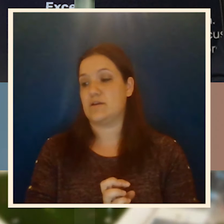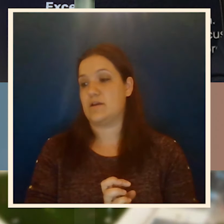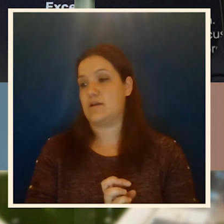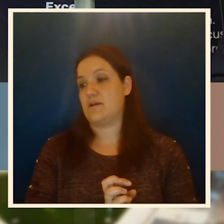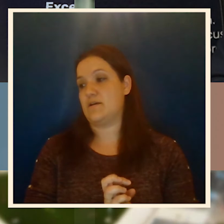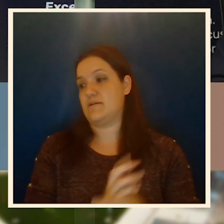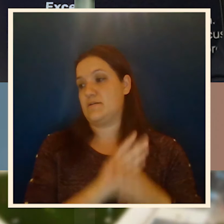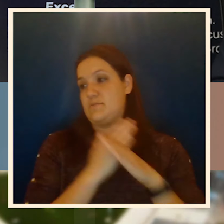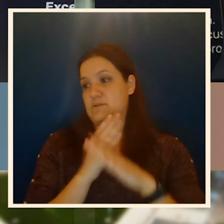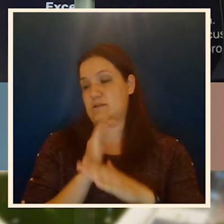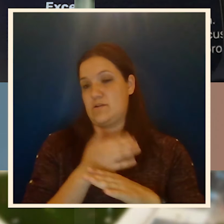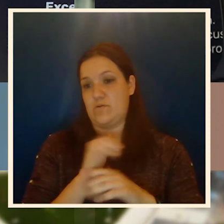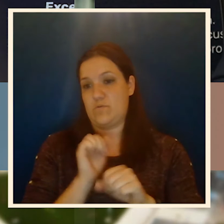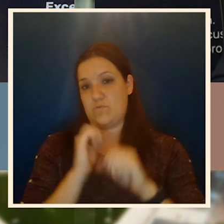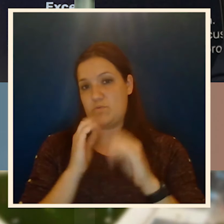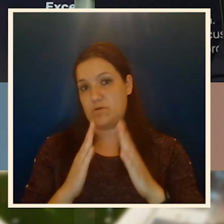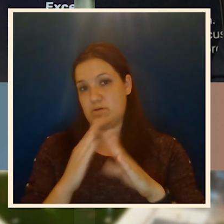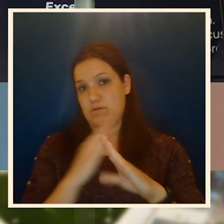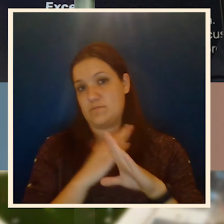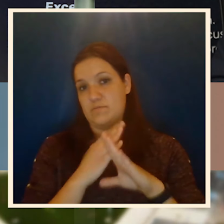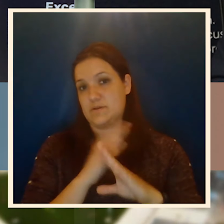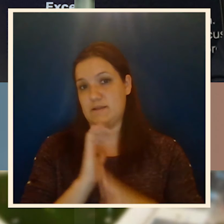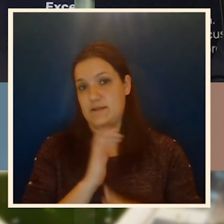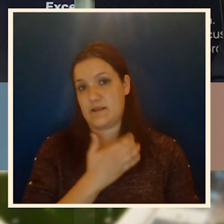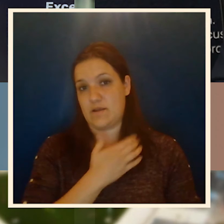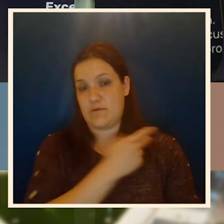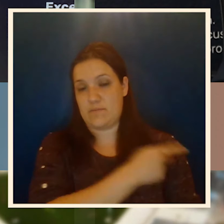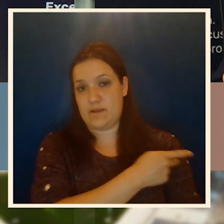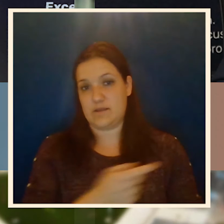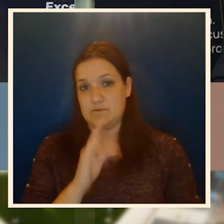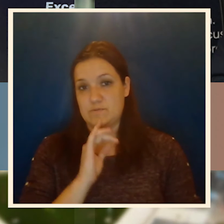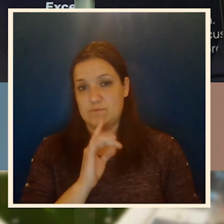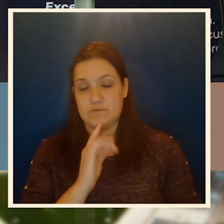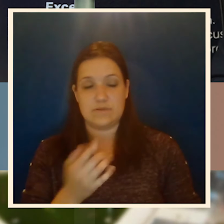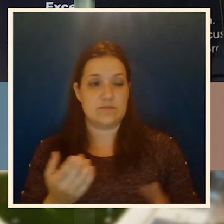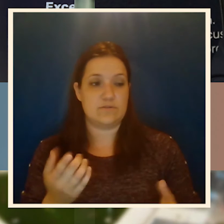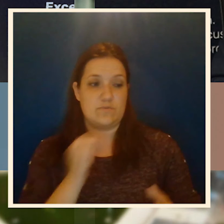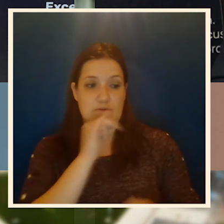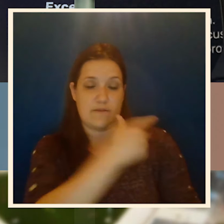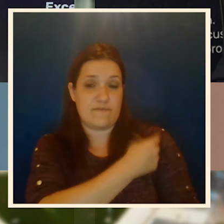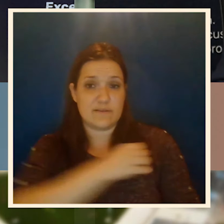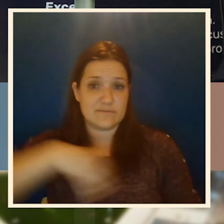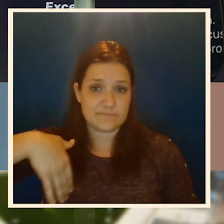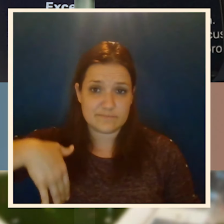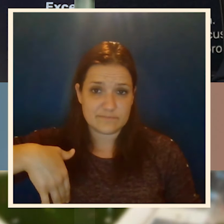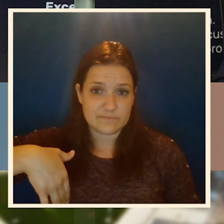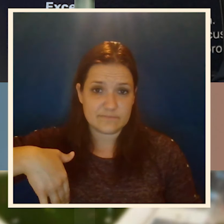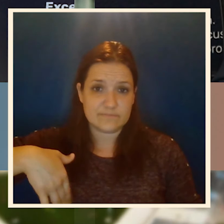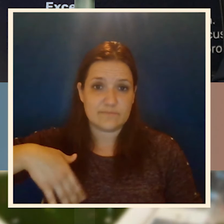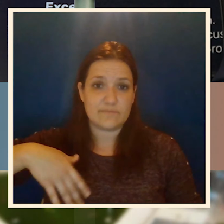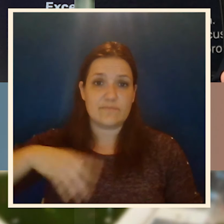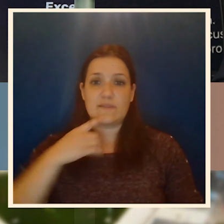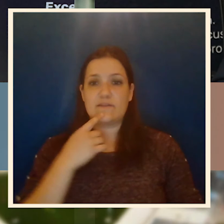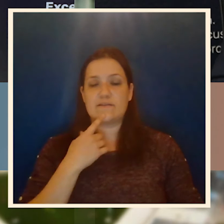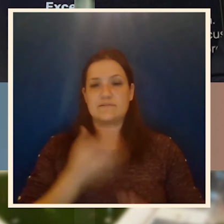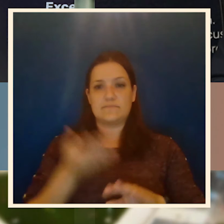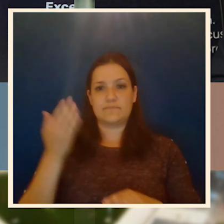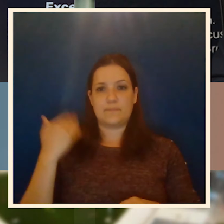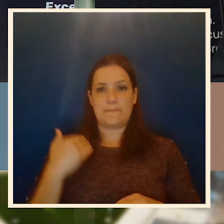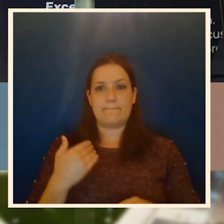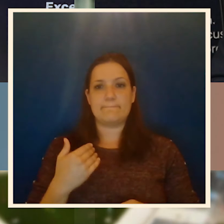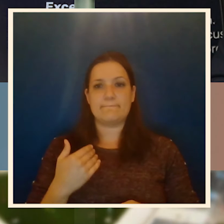reason as the flu vaccine, is to protect our patients, to protect obviously our fellow employees, but most importantly to protect our